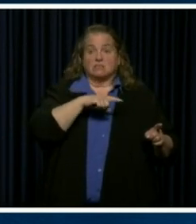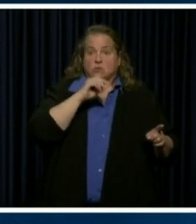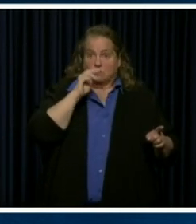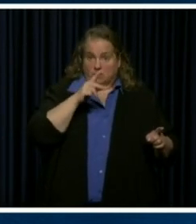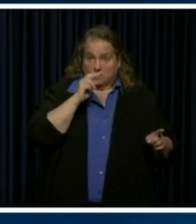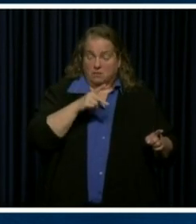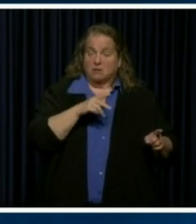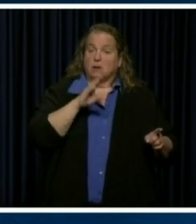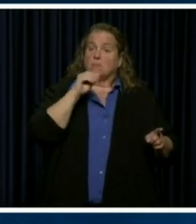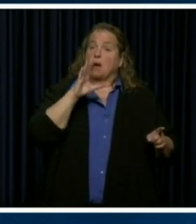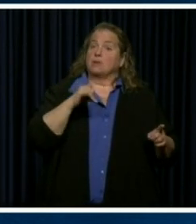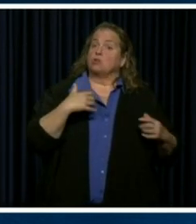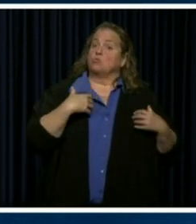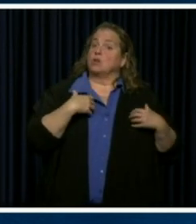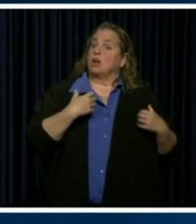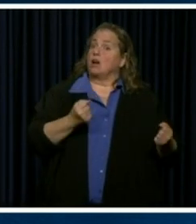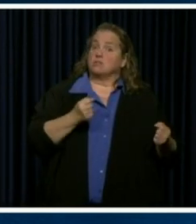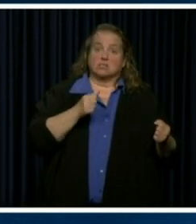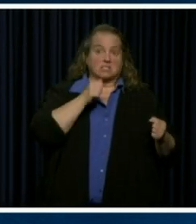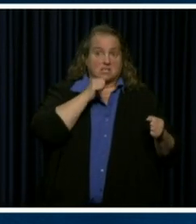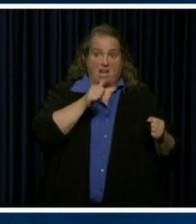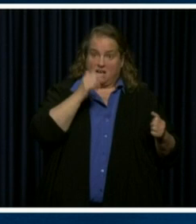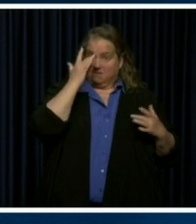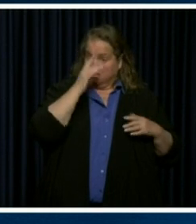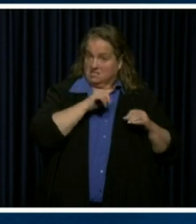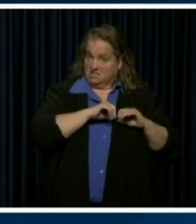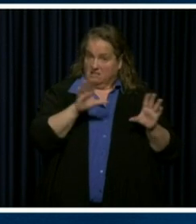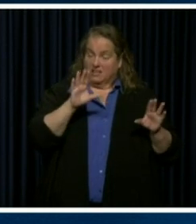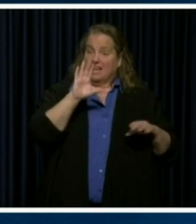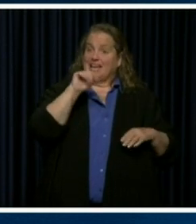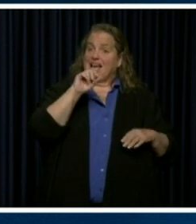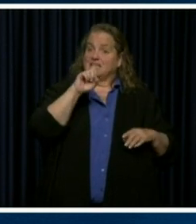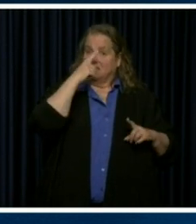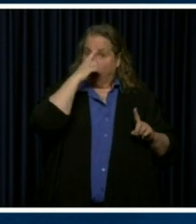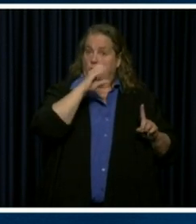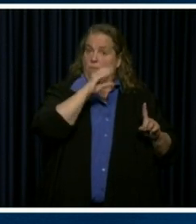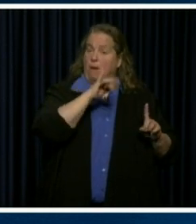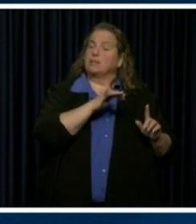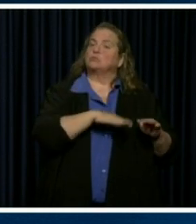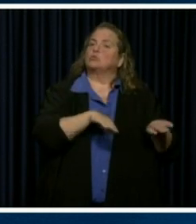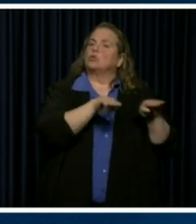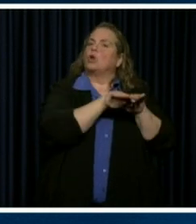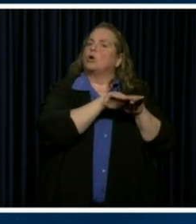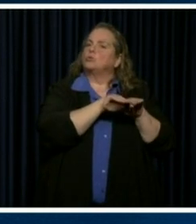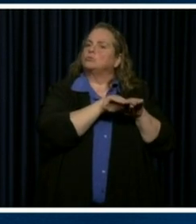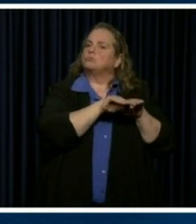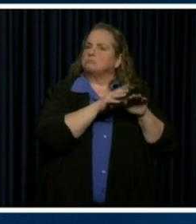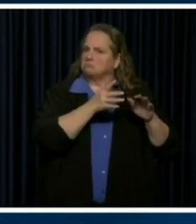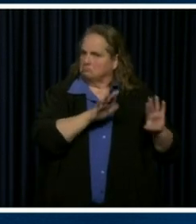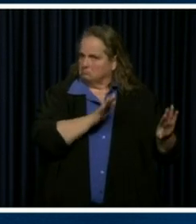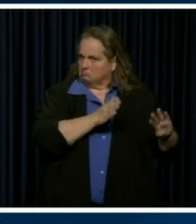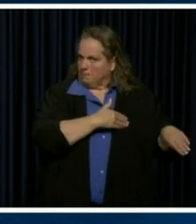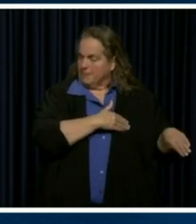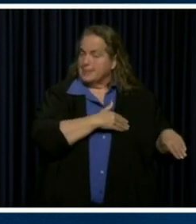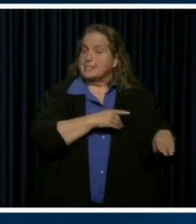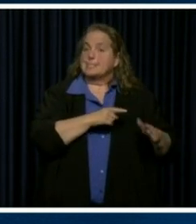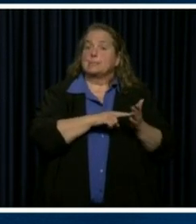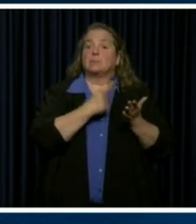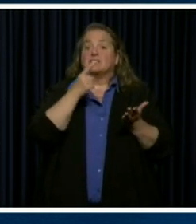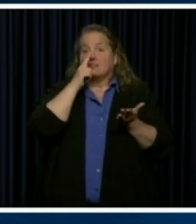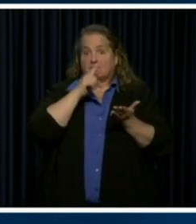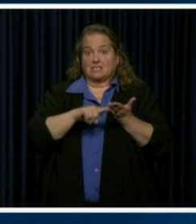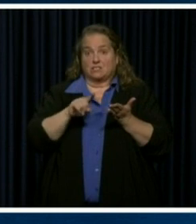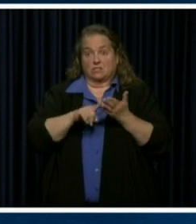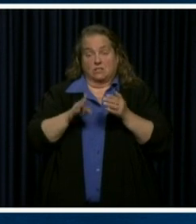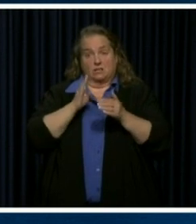Once Bobby recovers or is no longer infectious, the case for Bobby Rim is closed. Once investigation is